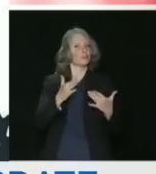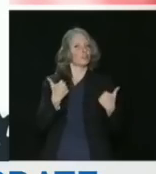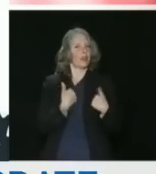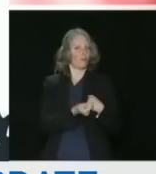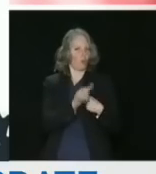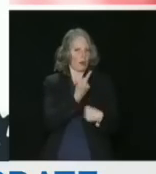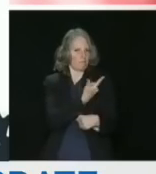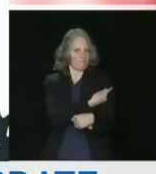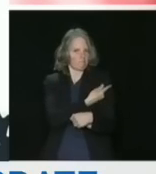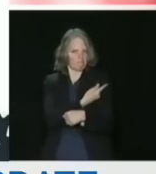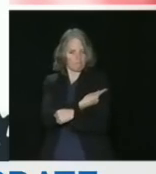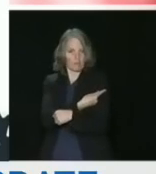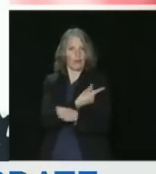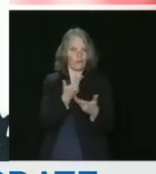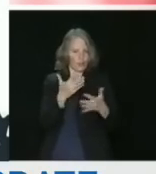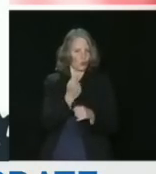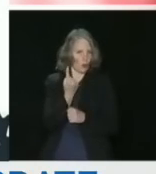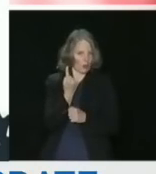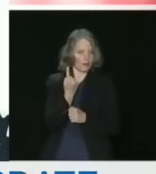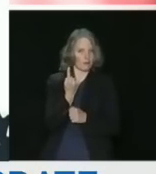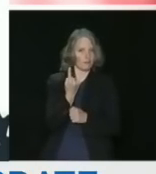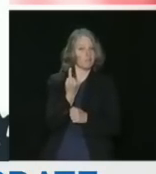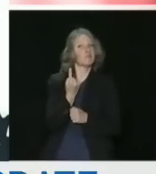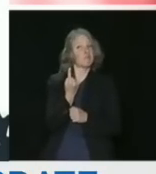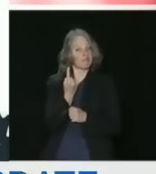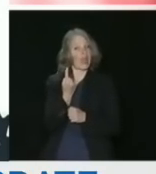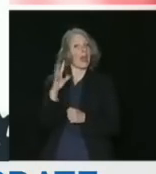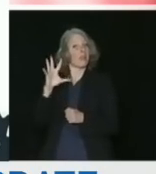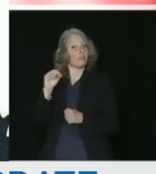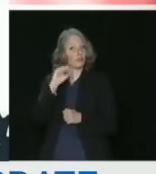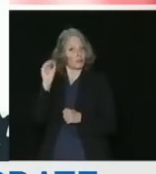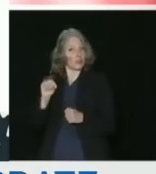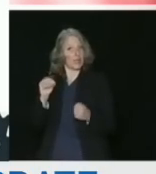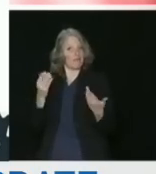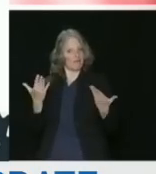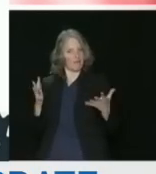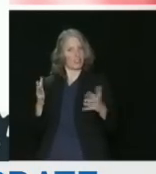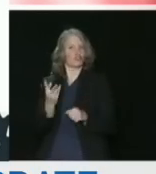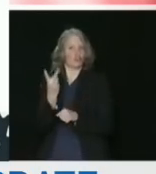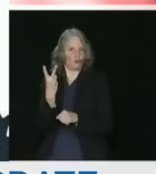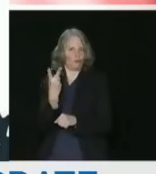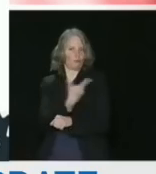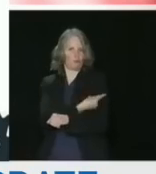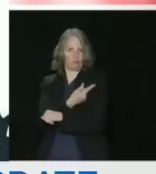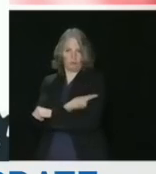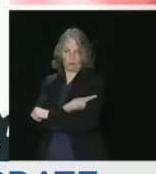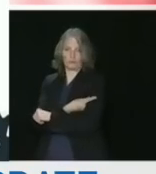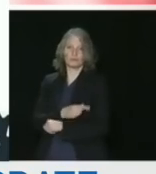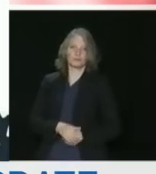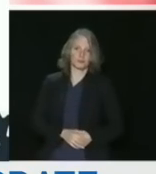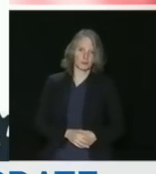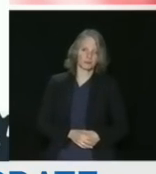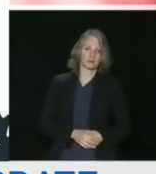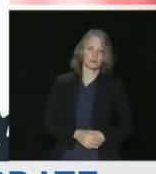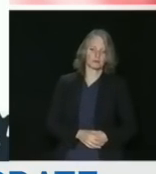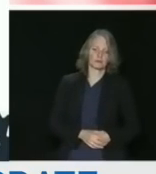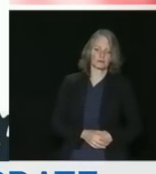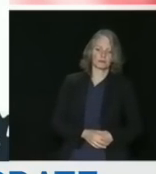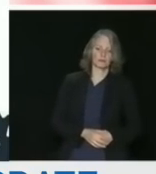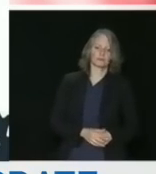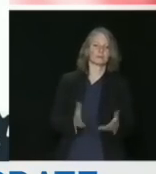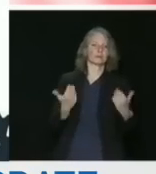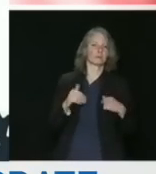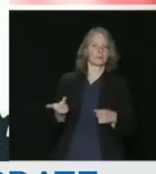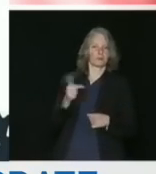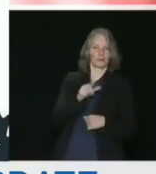la have received at COVID-19 least et one plus de la dose of moitié des adultes COVID-19 ont reçu vaccine, 2 and more doses. than half of adults have received 2 doses.